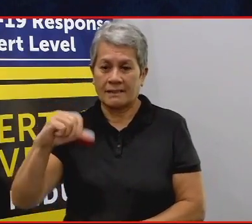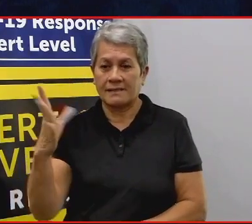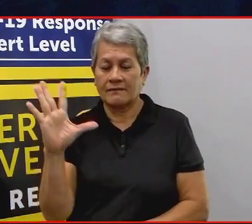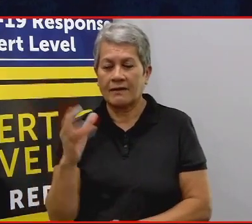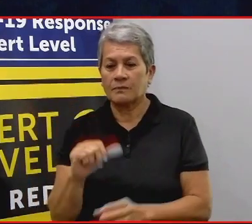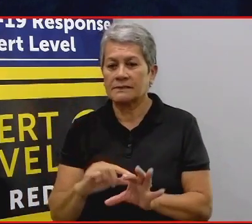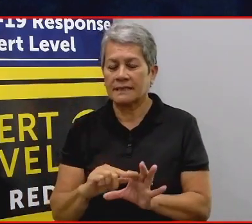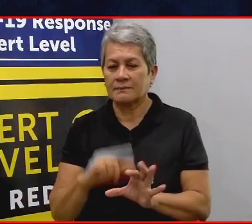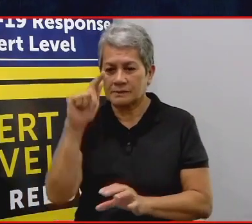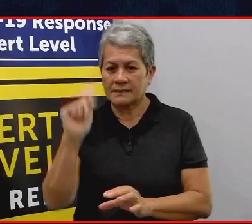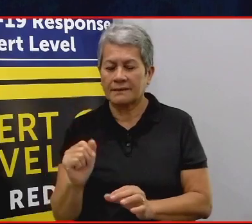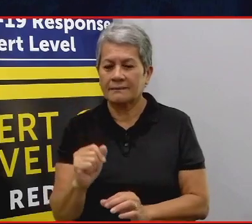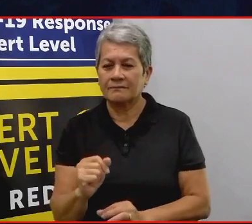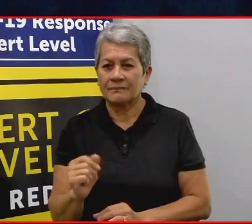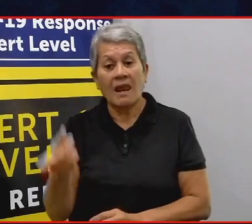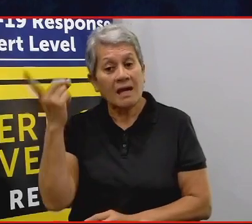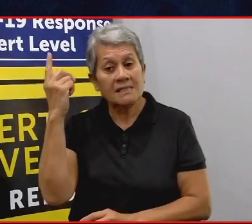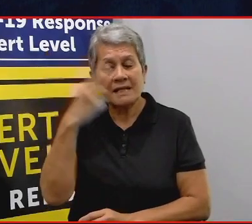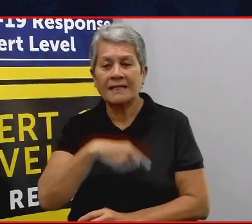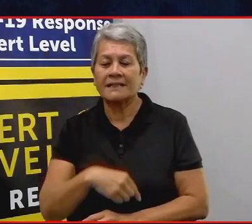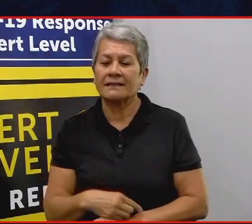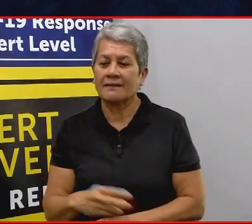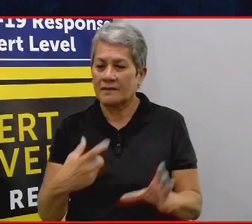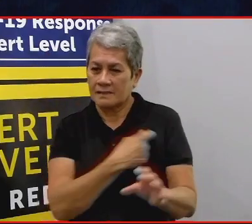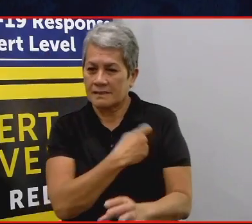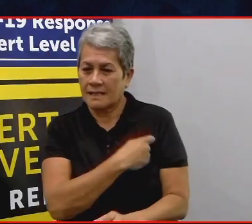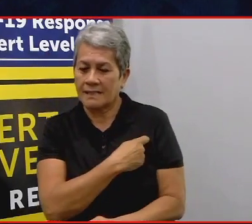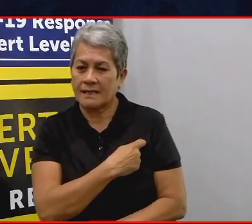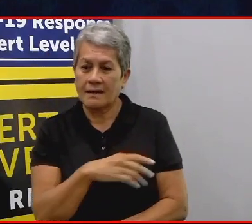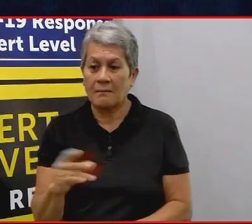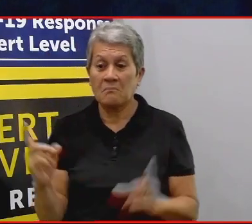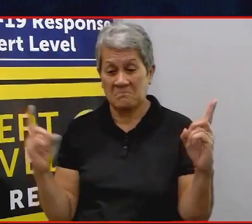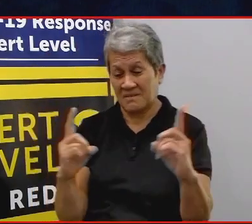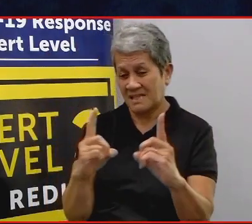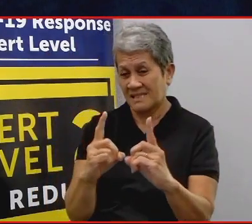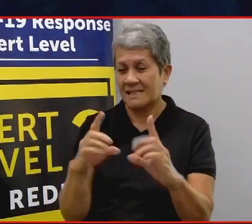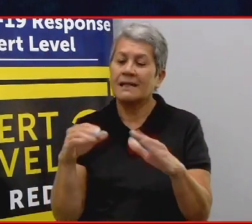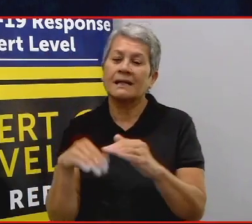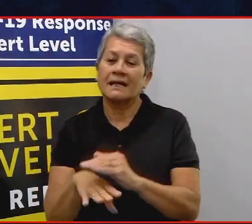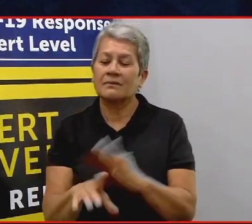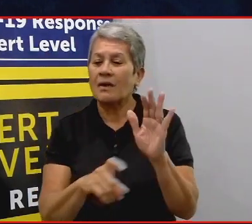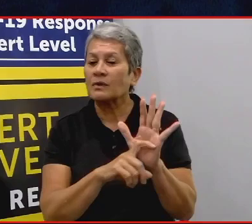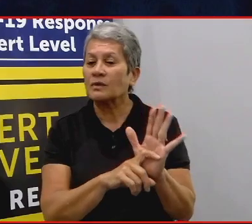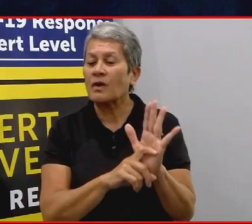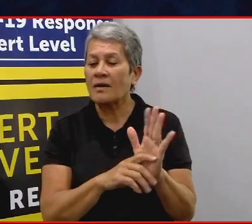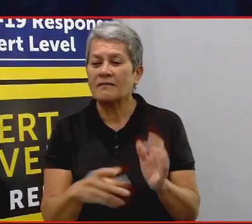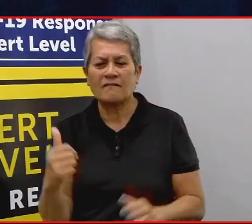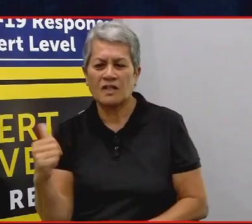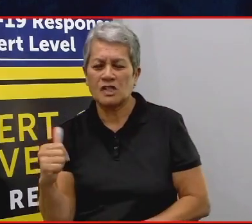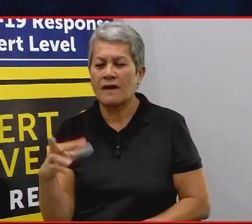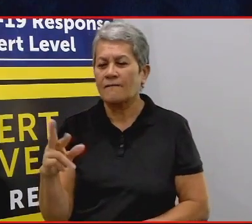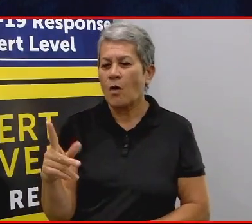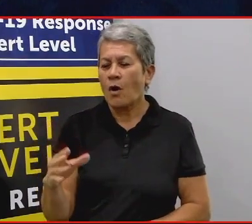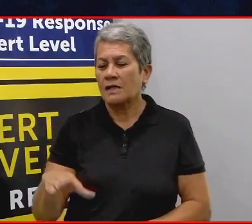night, vaccination awareness meetings in Rarotonga were completed for children aged 12 to 15 and